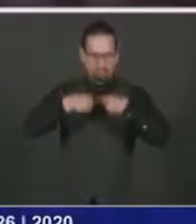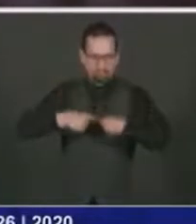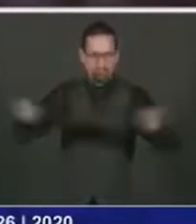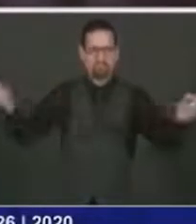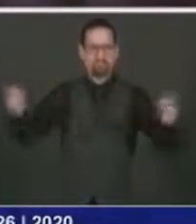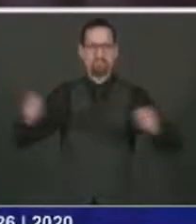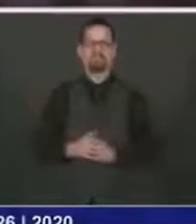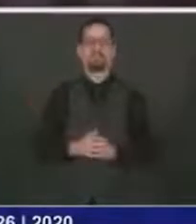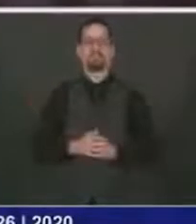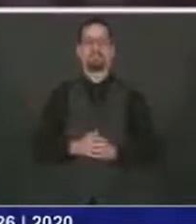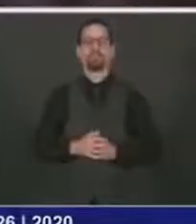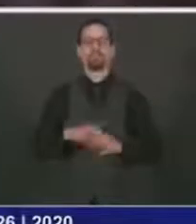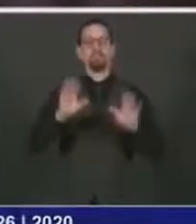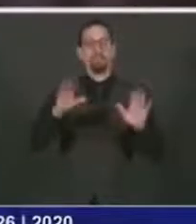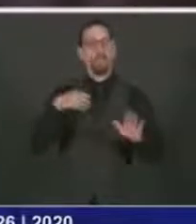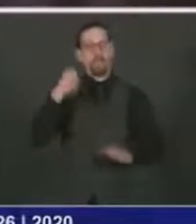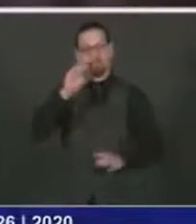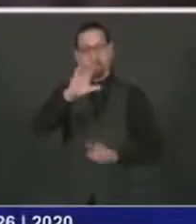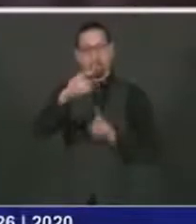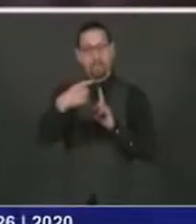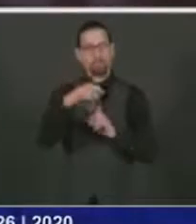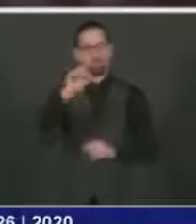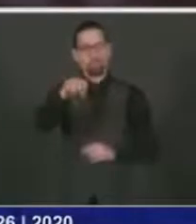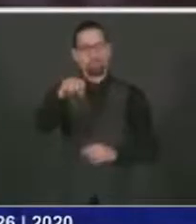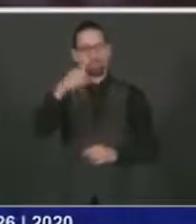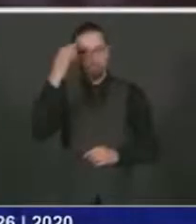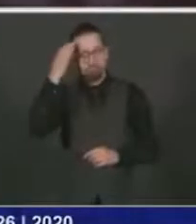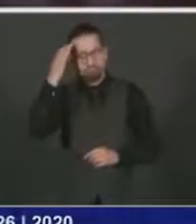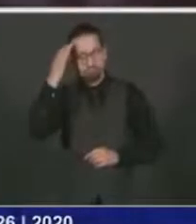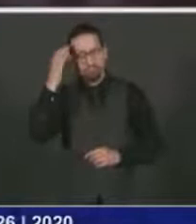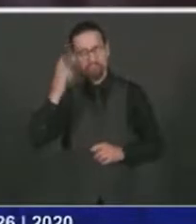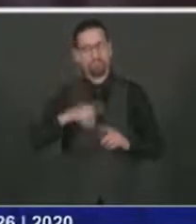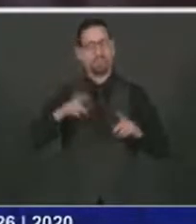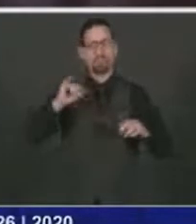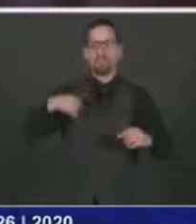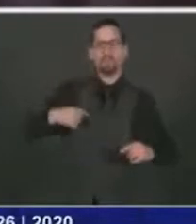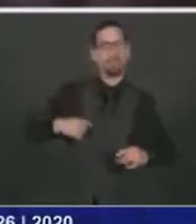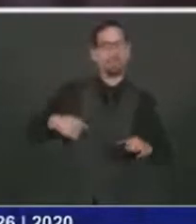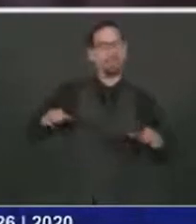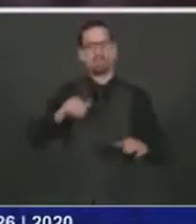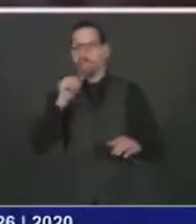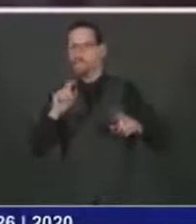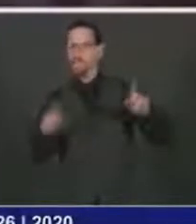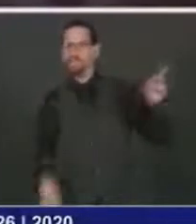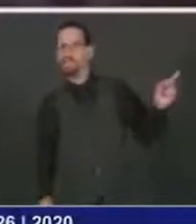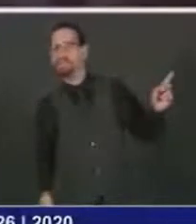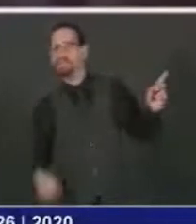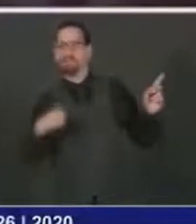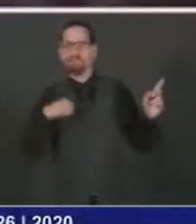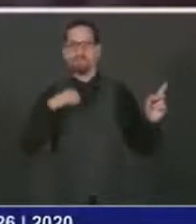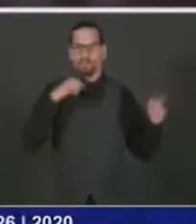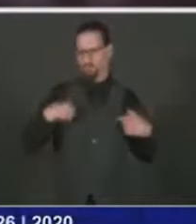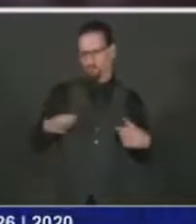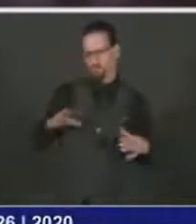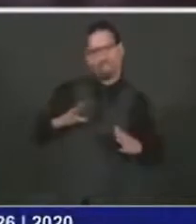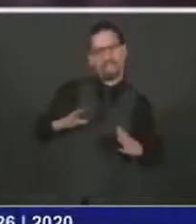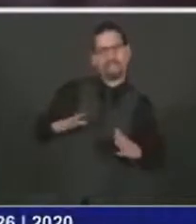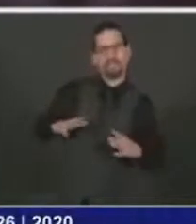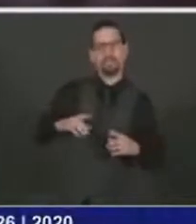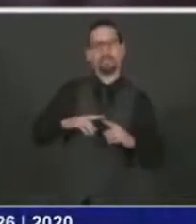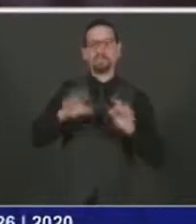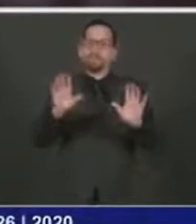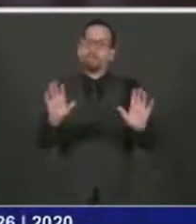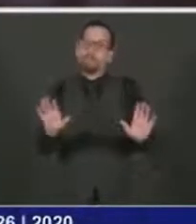That's a very fair point to say, listen, Governor, we're not Texas, we're not Arizona, we're doing fine. Having said that, something's going on in